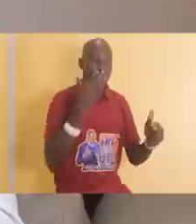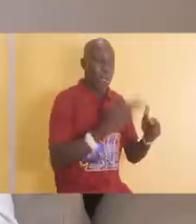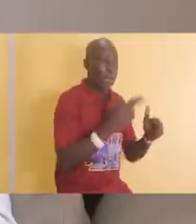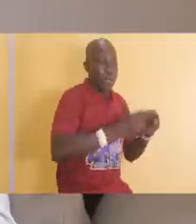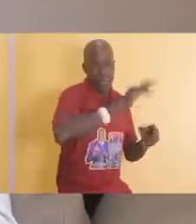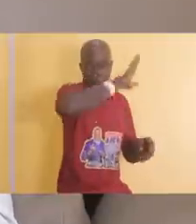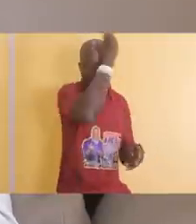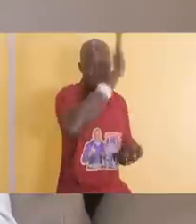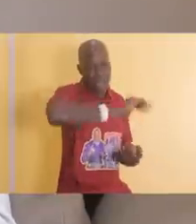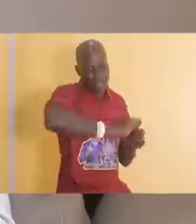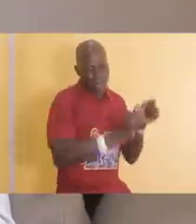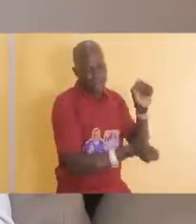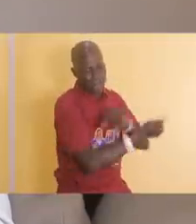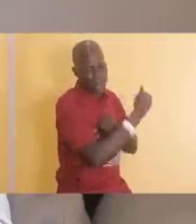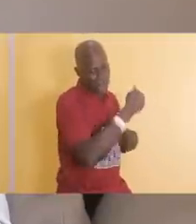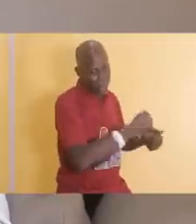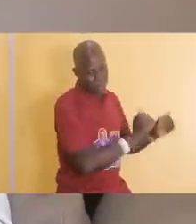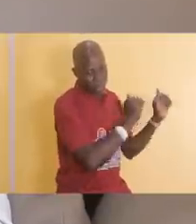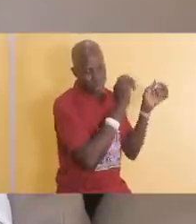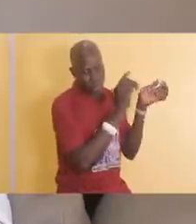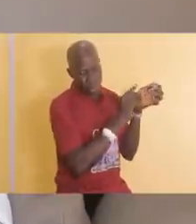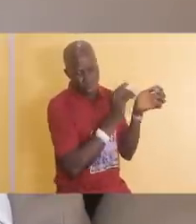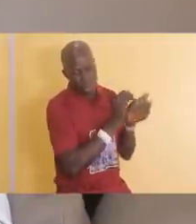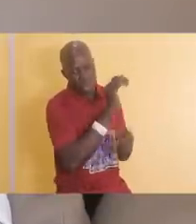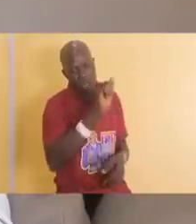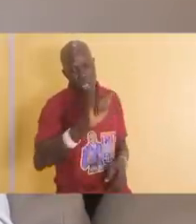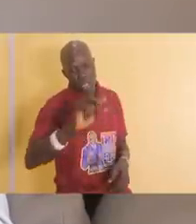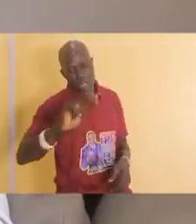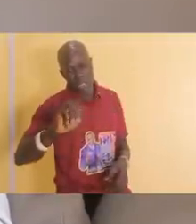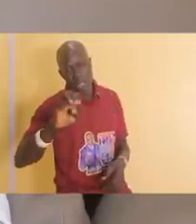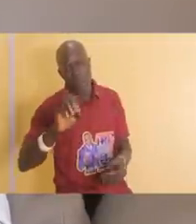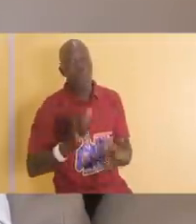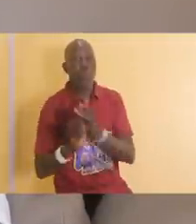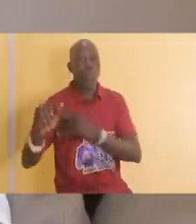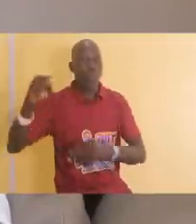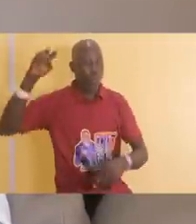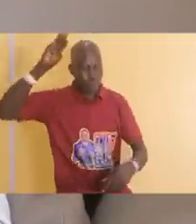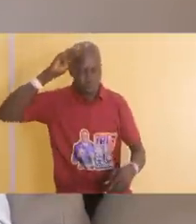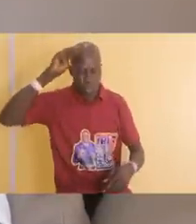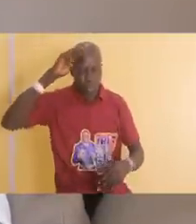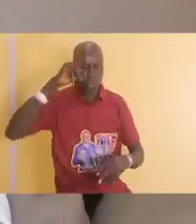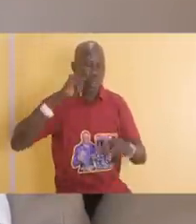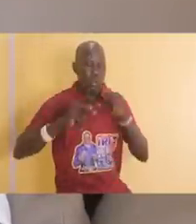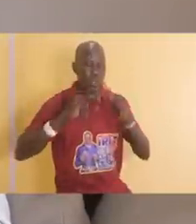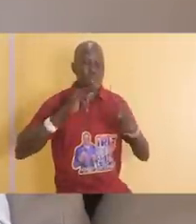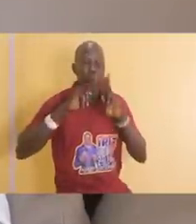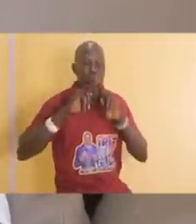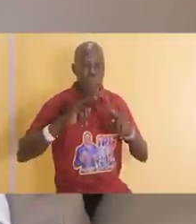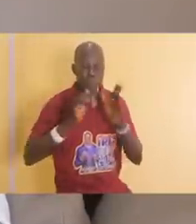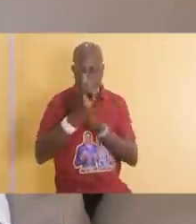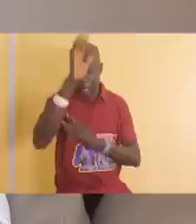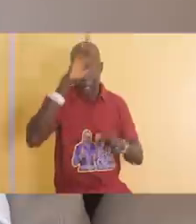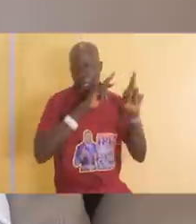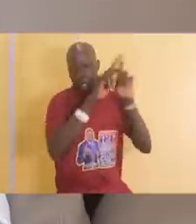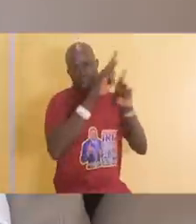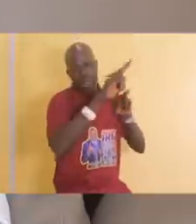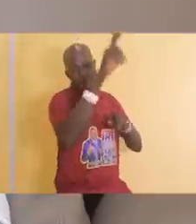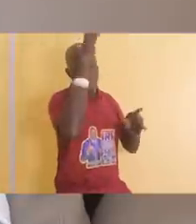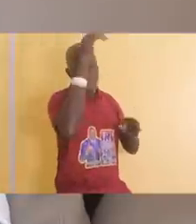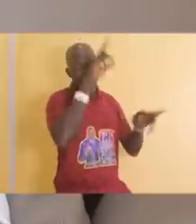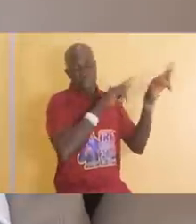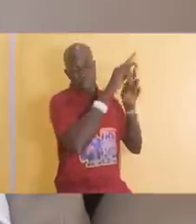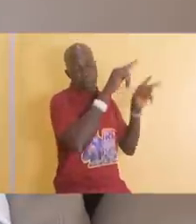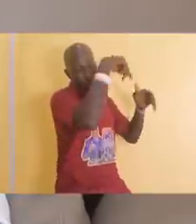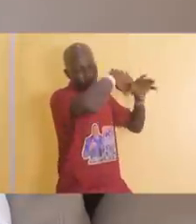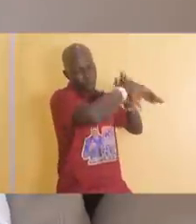Jesus, amen. My name never changed. He's apostle. Dr. S.M.O. Mustafa J.P. Babasebioba. Lati,